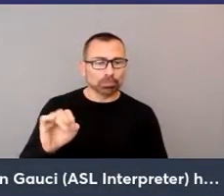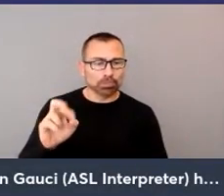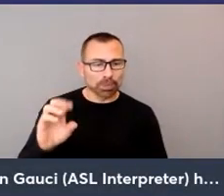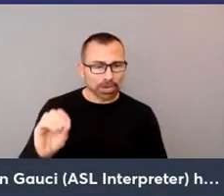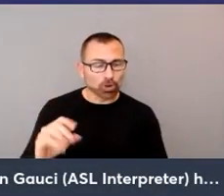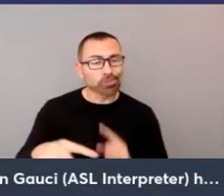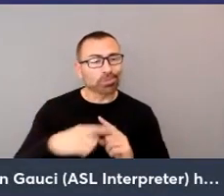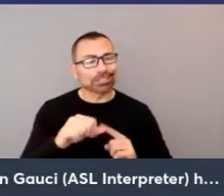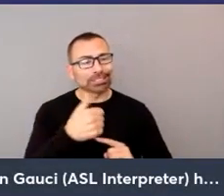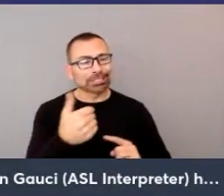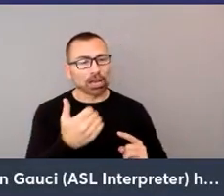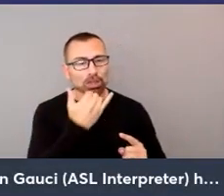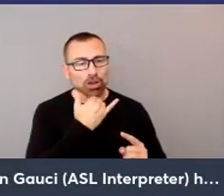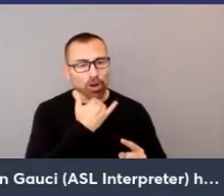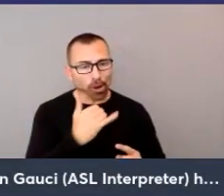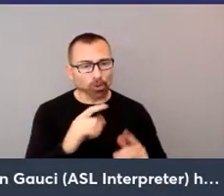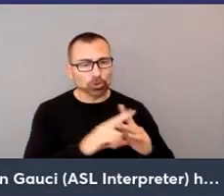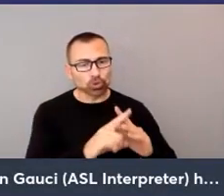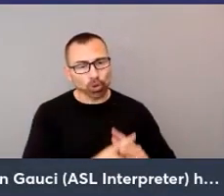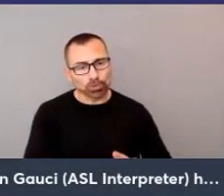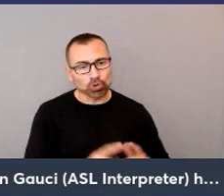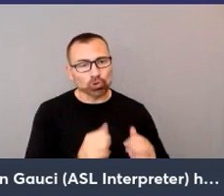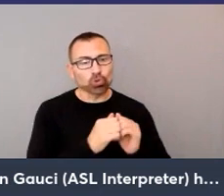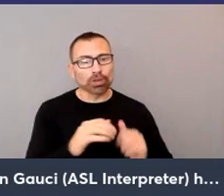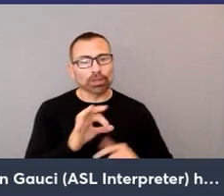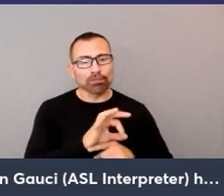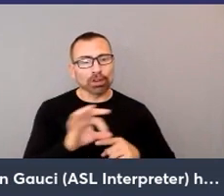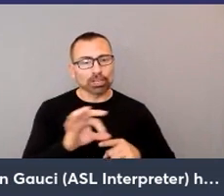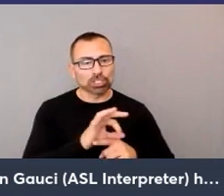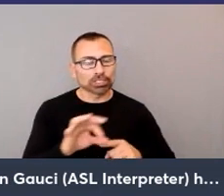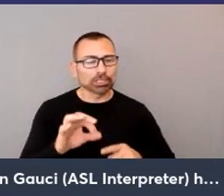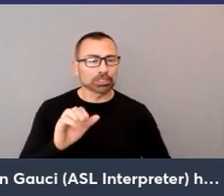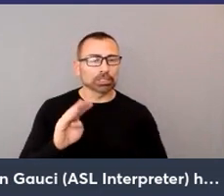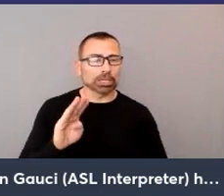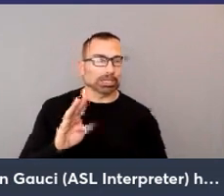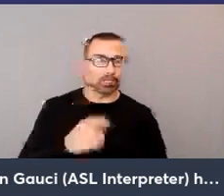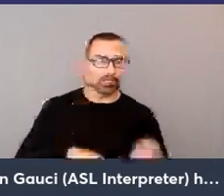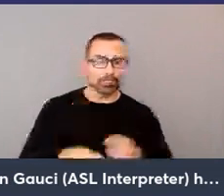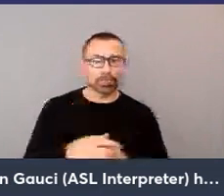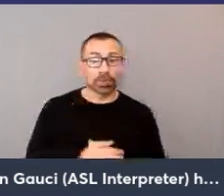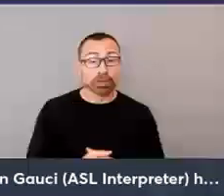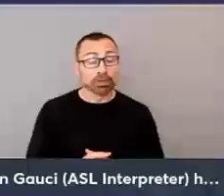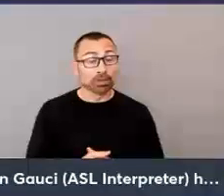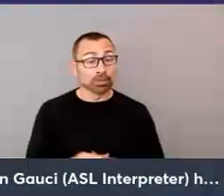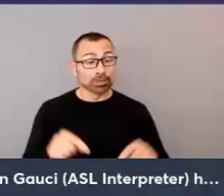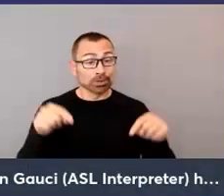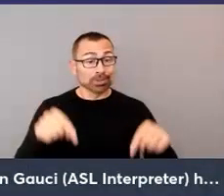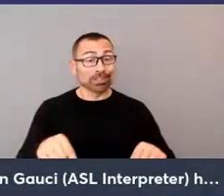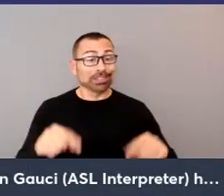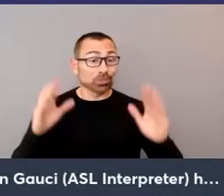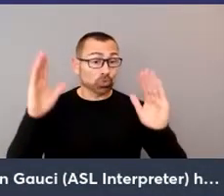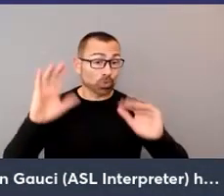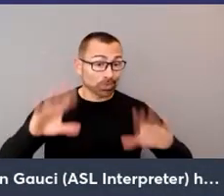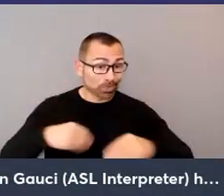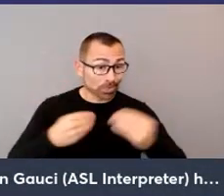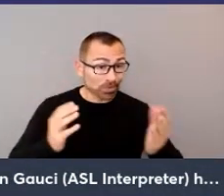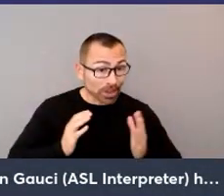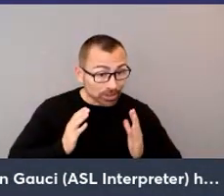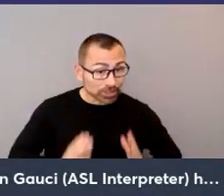we see from before regarding the function sub. And so with this, we're hoping to provide customers more